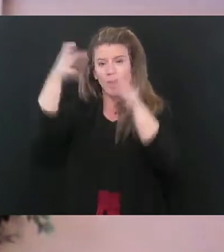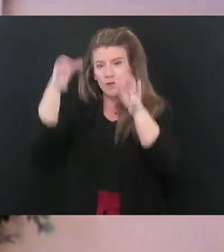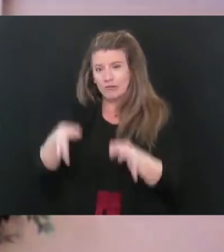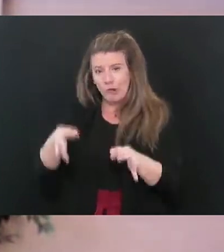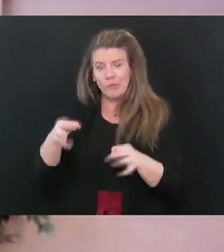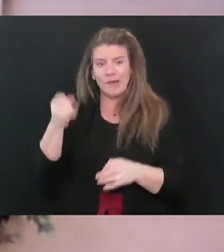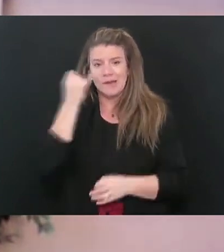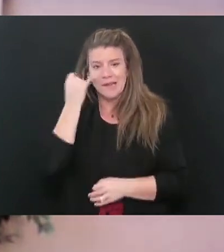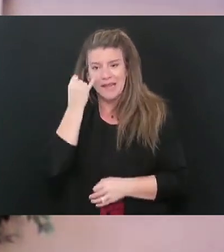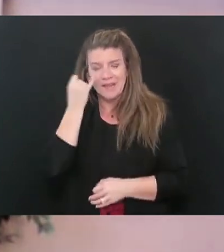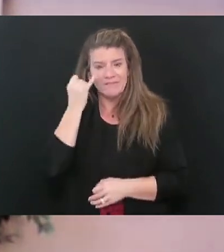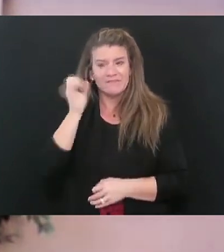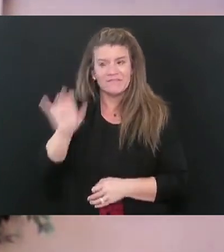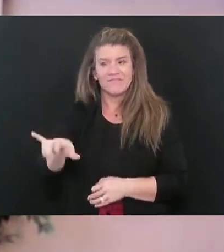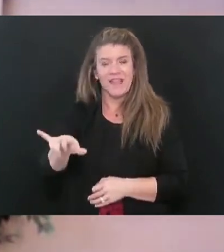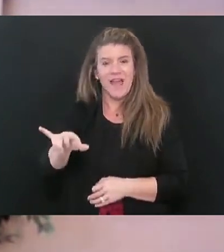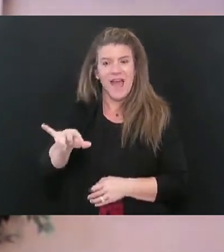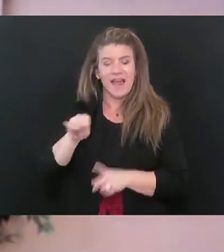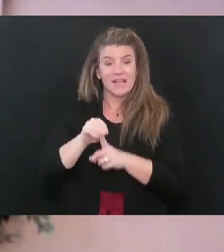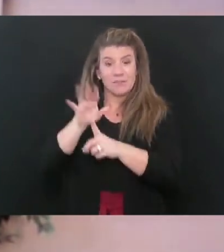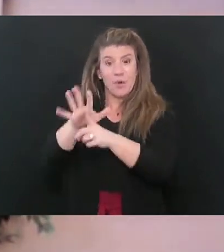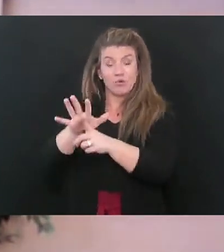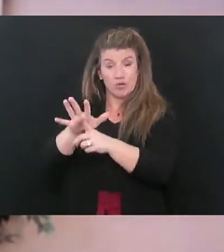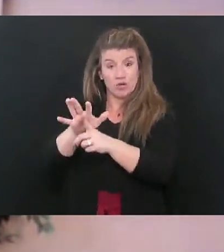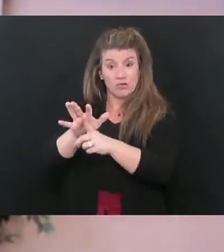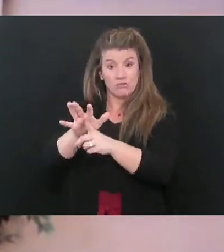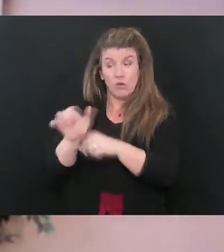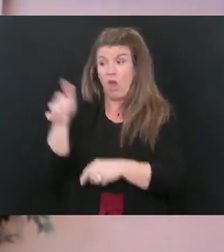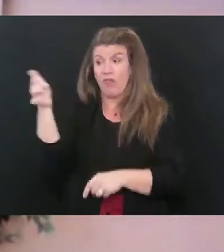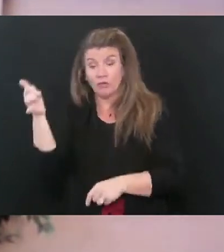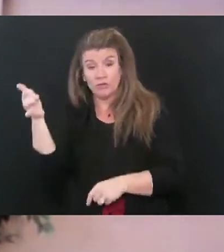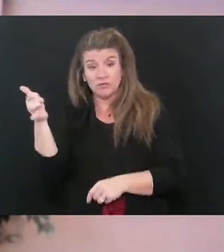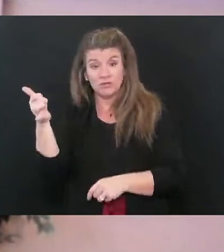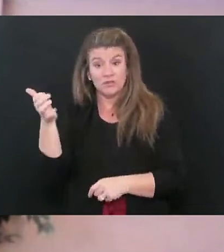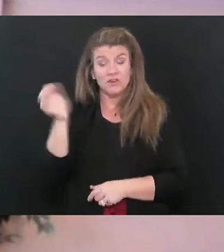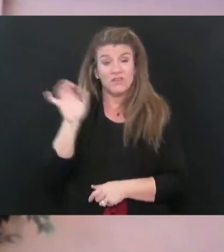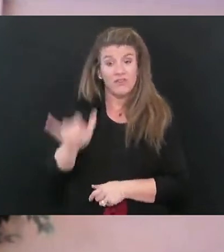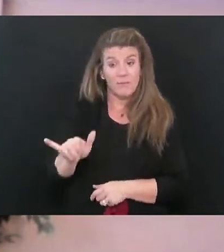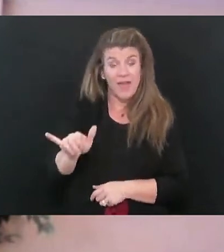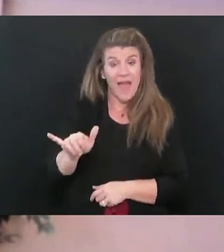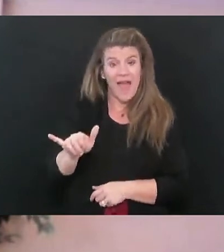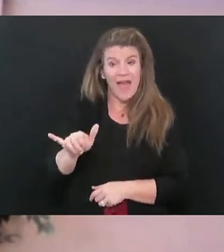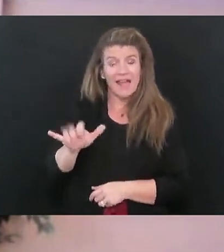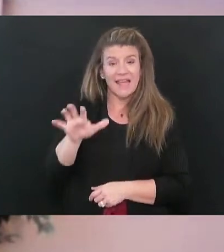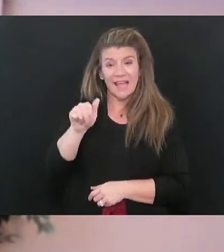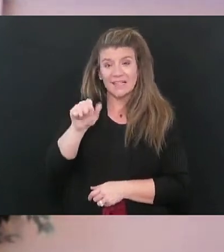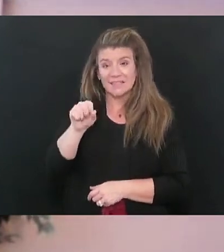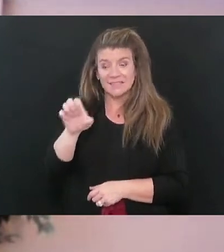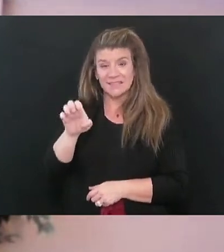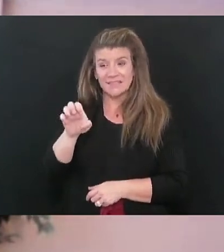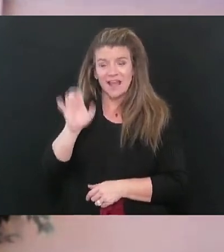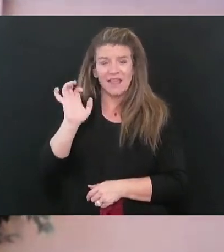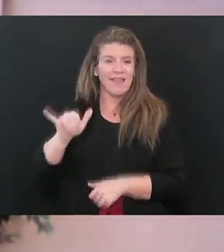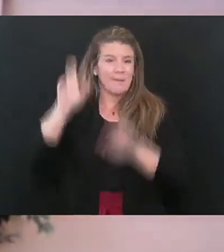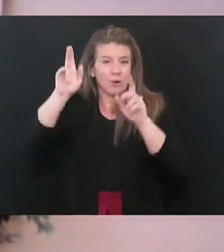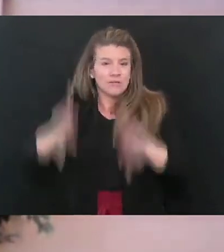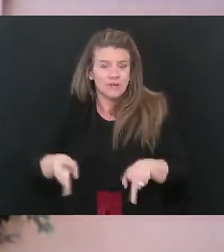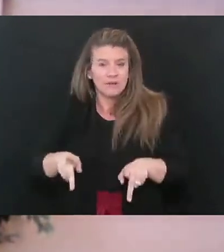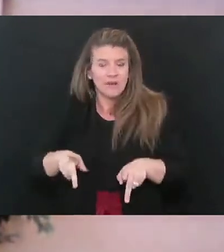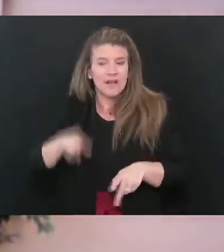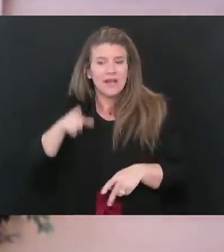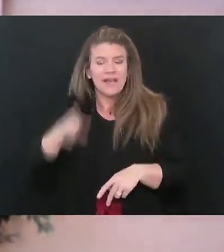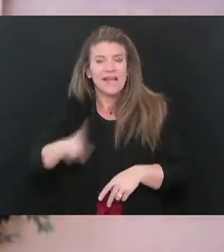not the exposure to others from that case, that person,